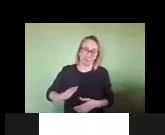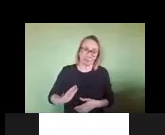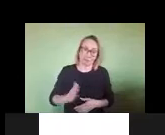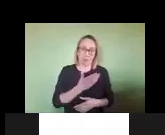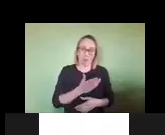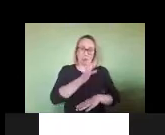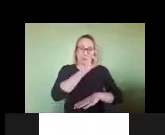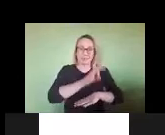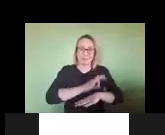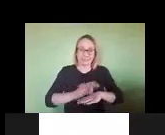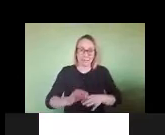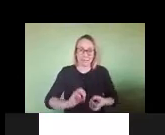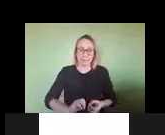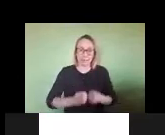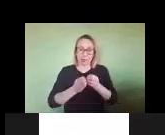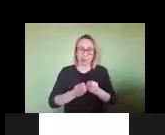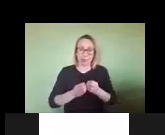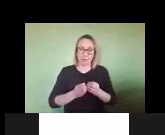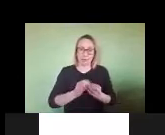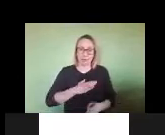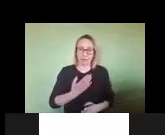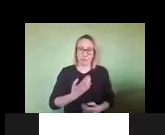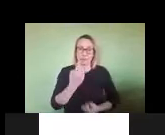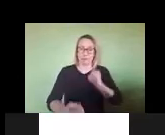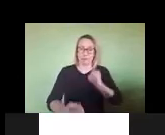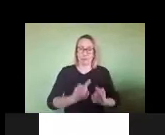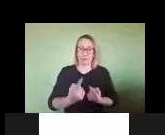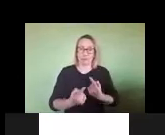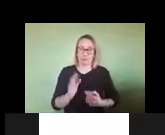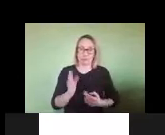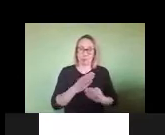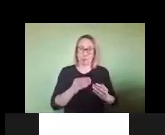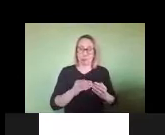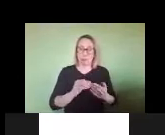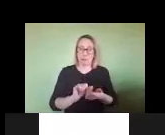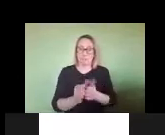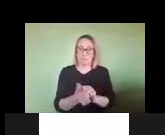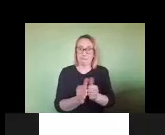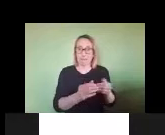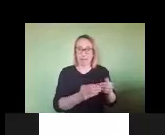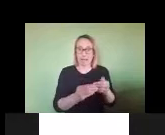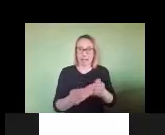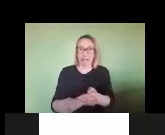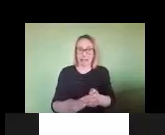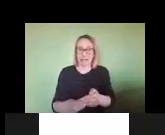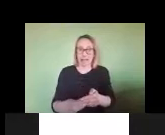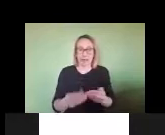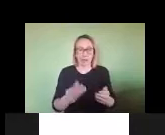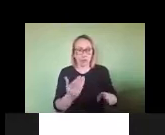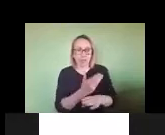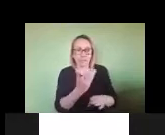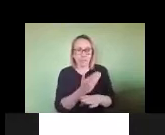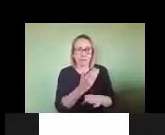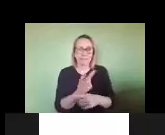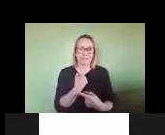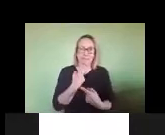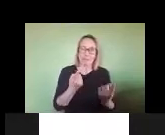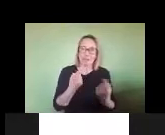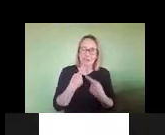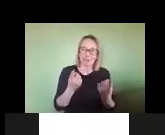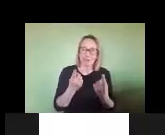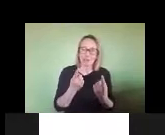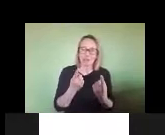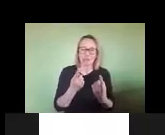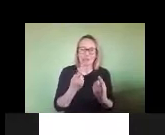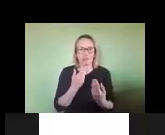designed by the group. So it was all peer-led, this project. And it was showing activities and messages from there. This one says, thank